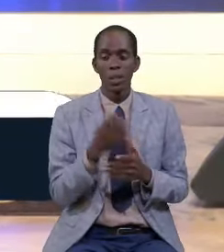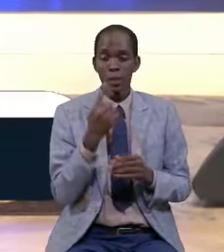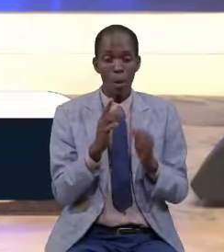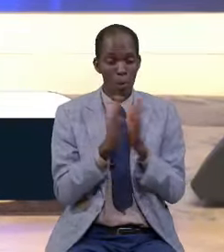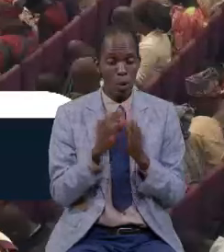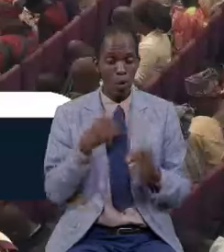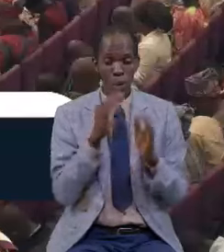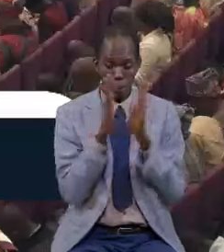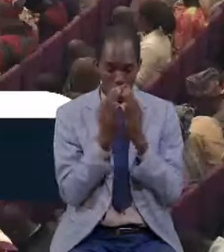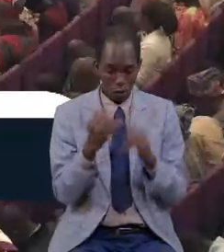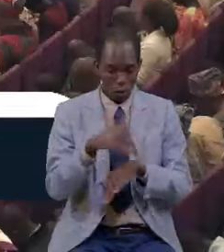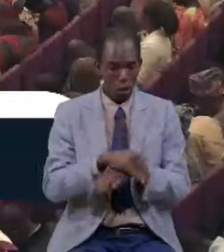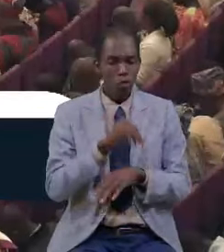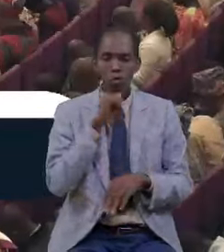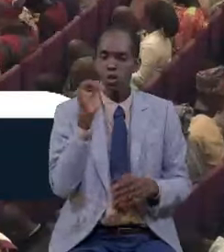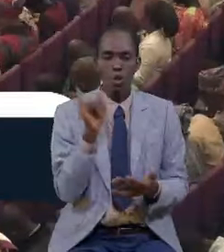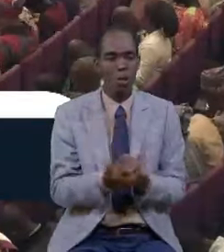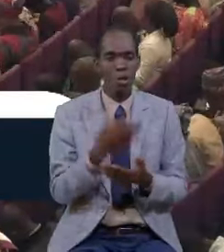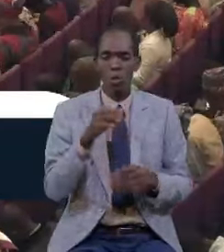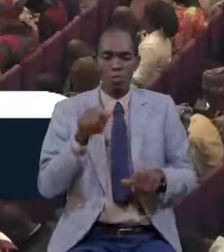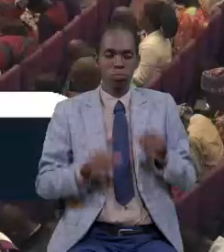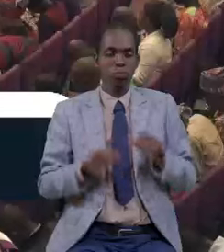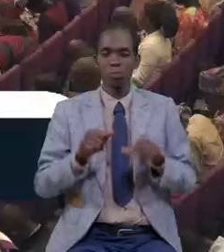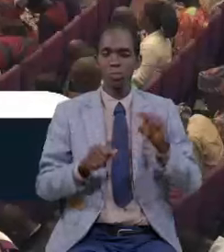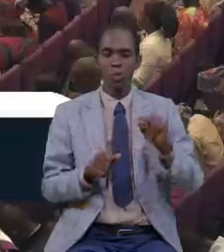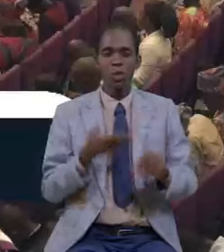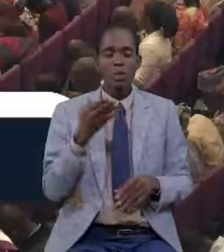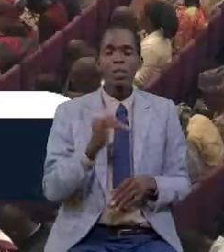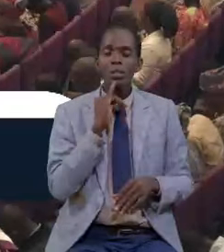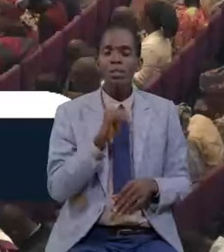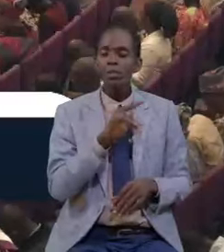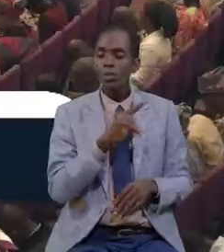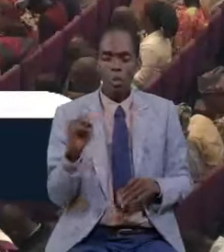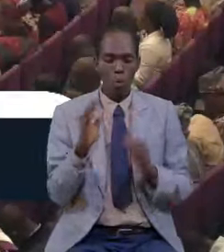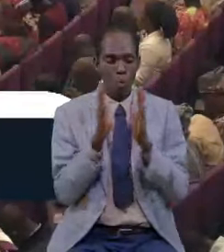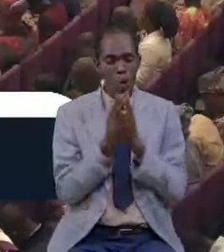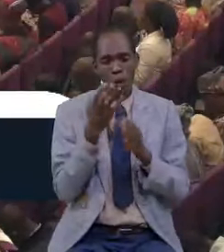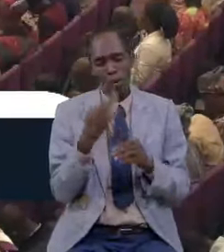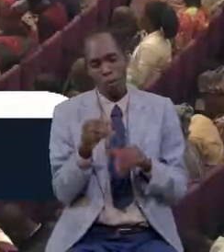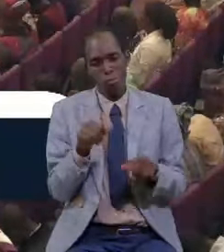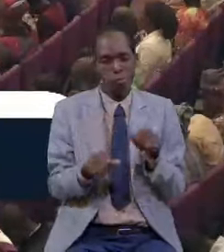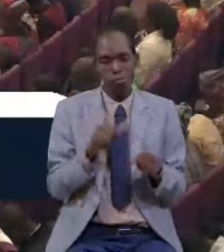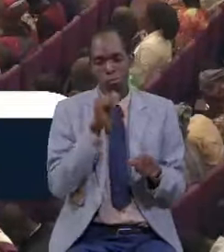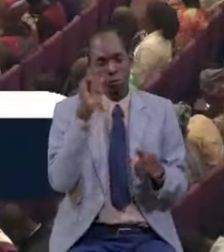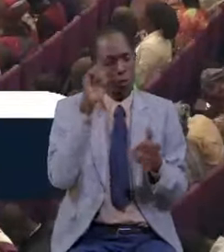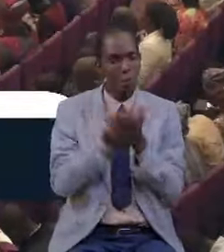no prayer of doubt. There's no prayer of unbelief. I was waiting for an amen from that